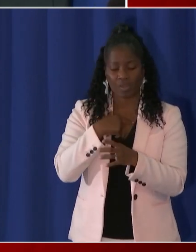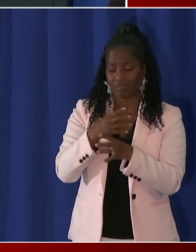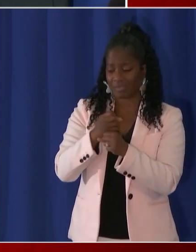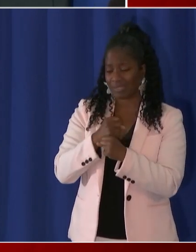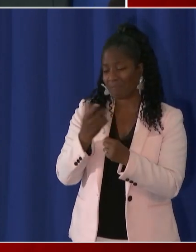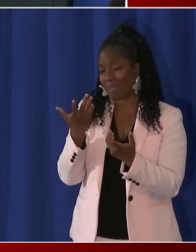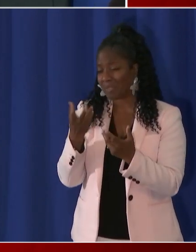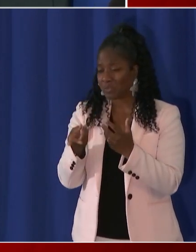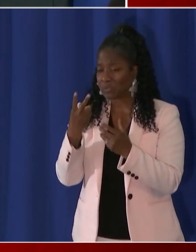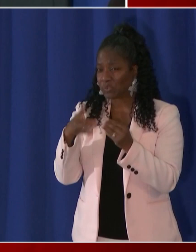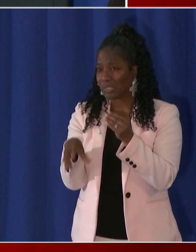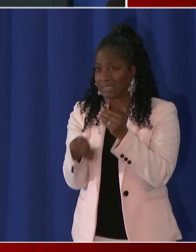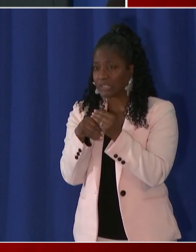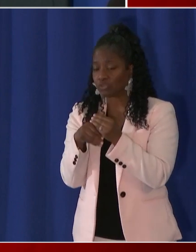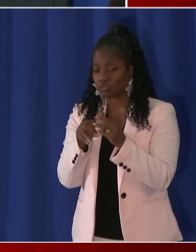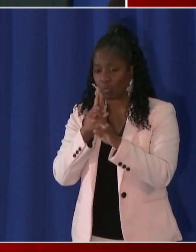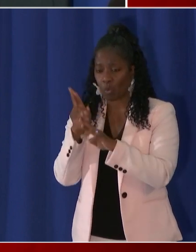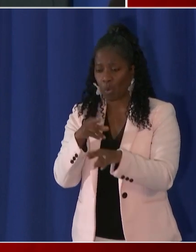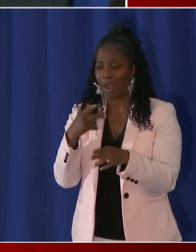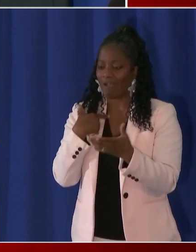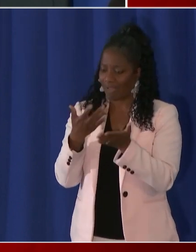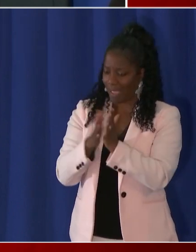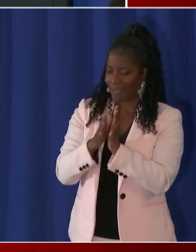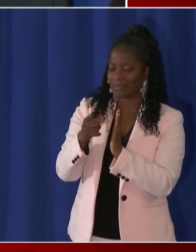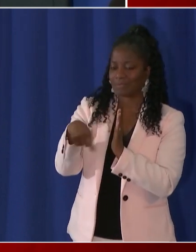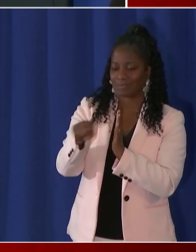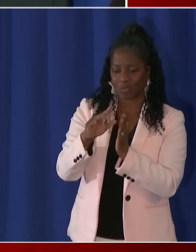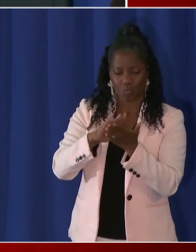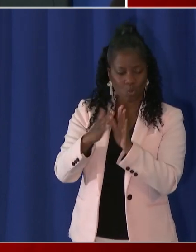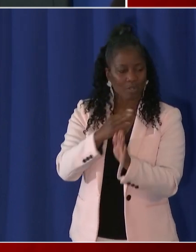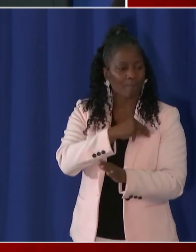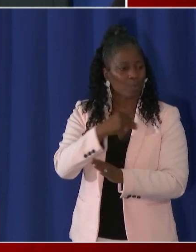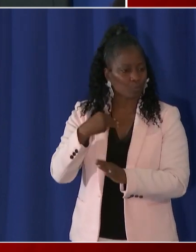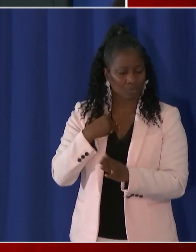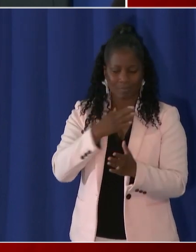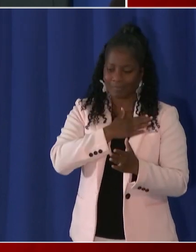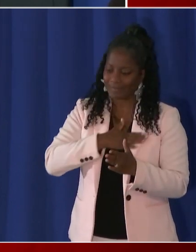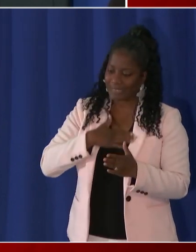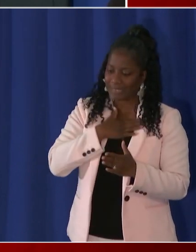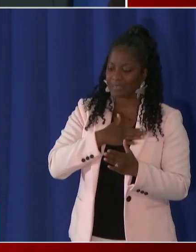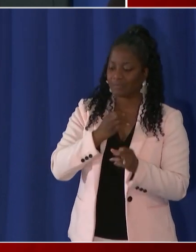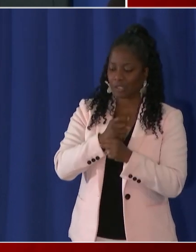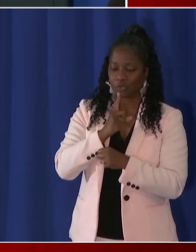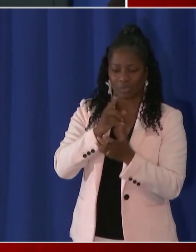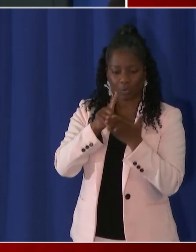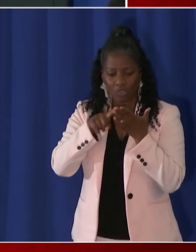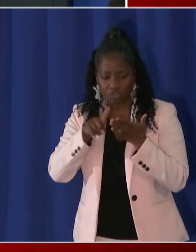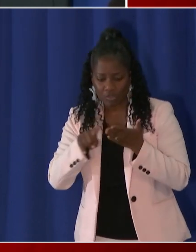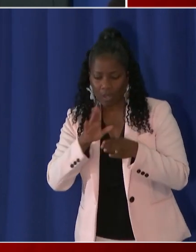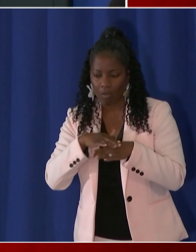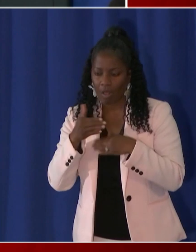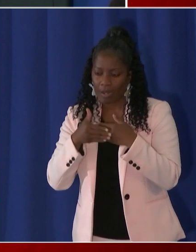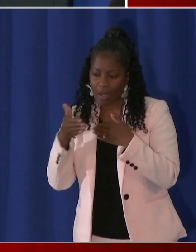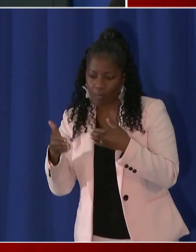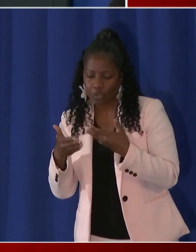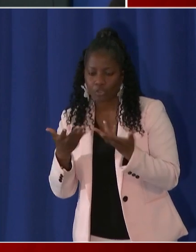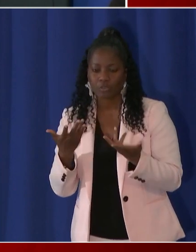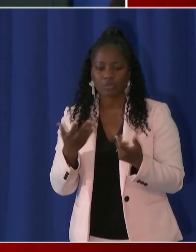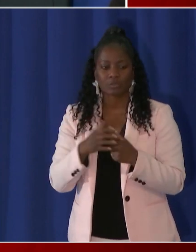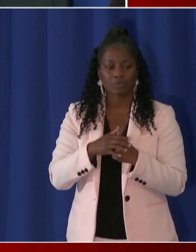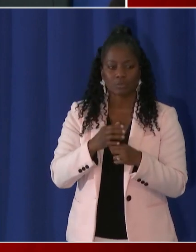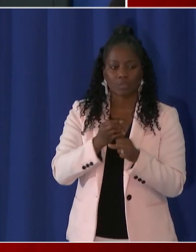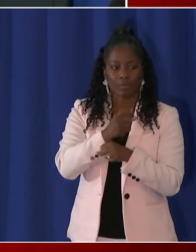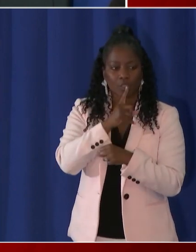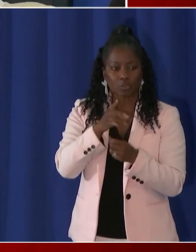2 additional reports. I've appealed to community members, and I will continue to make that appeal. Let's make sure that we check on our neighbors. The velocity